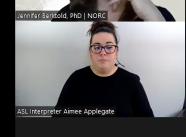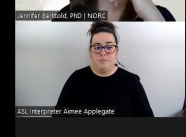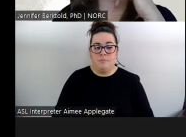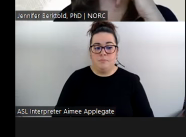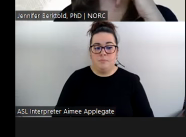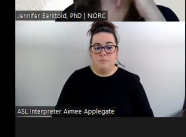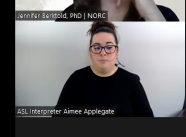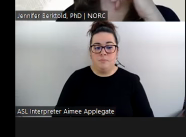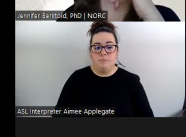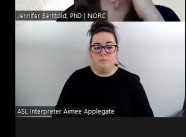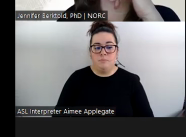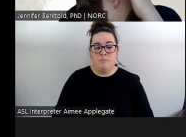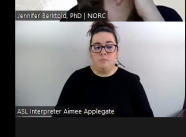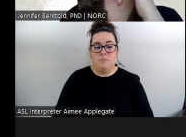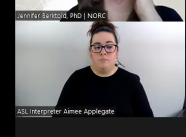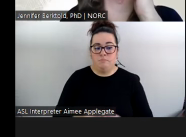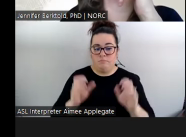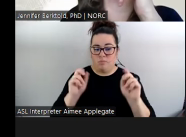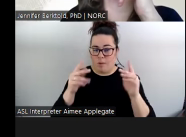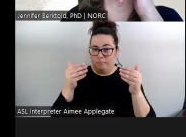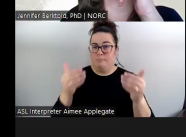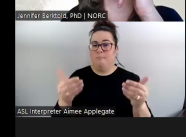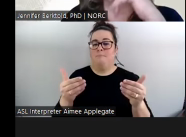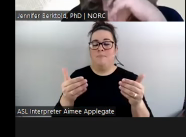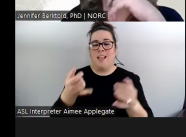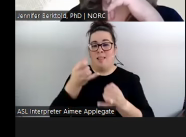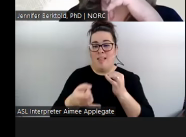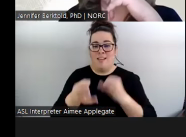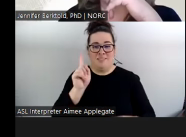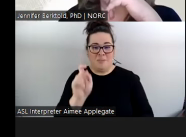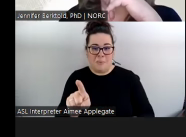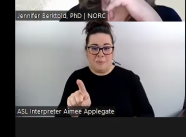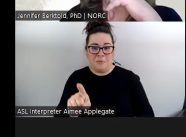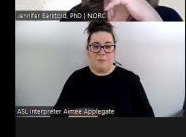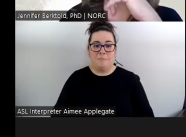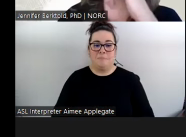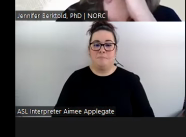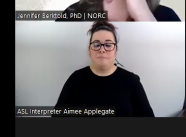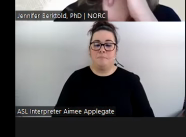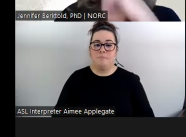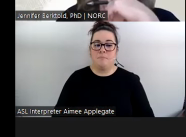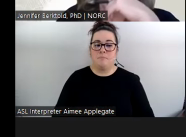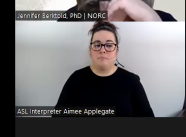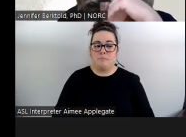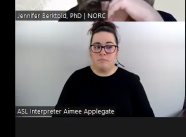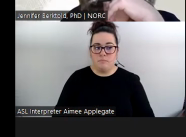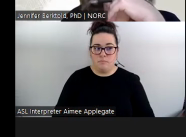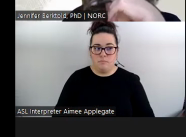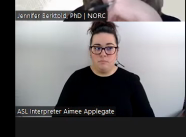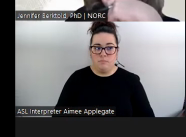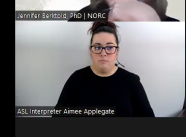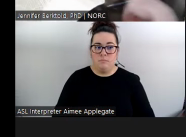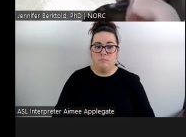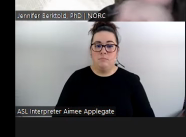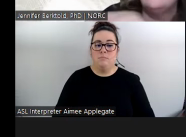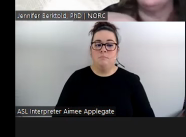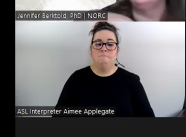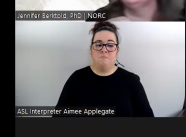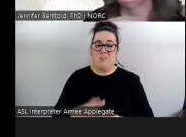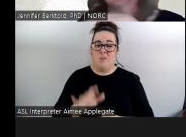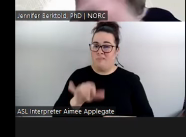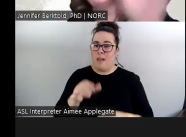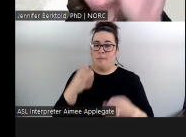I am going to move on because I've got one final question for you guys, and this one I'm very curious to hear. This is an open-ended field,